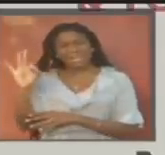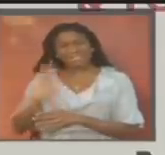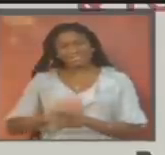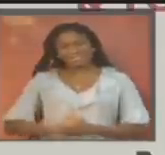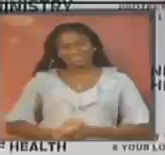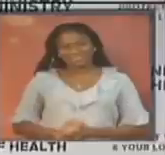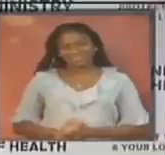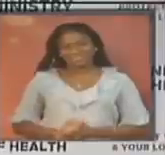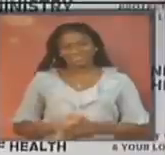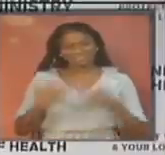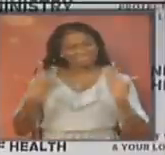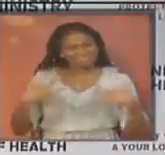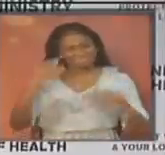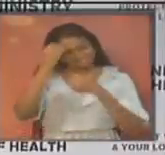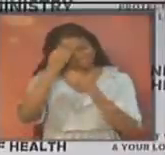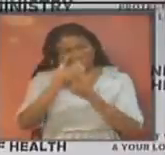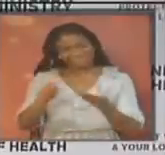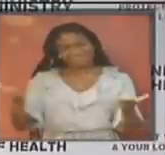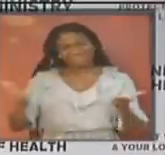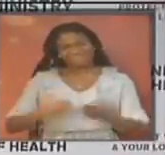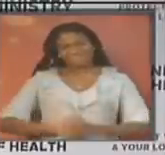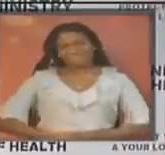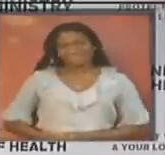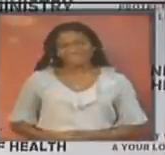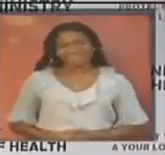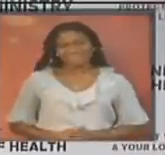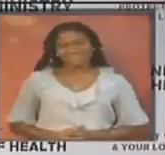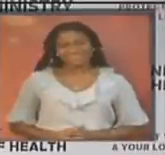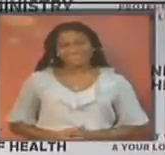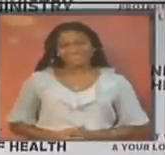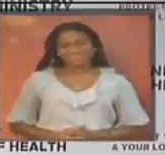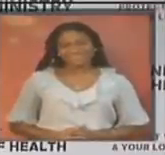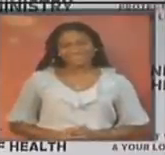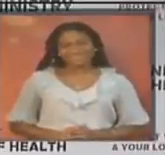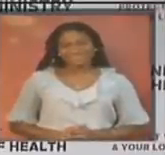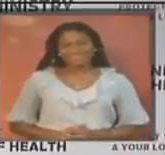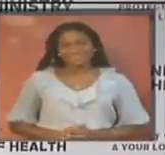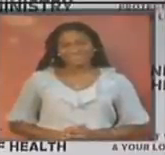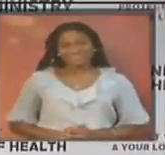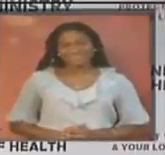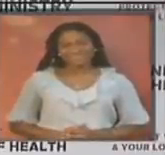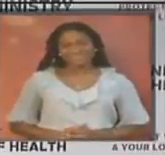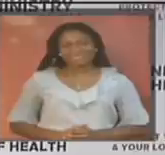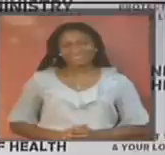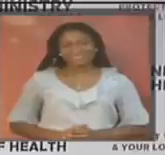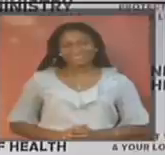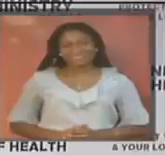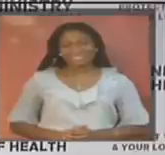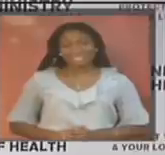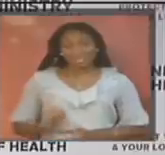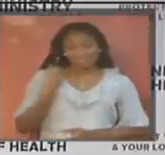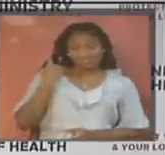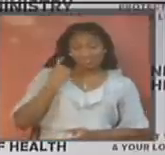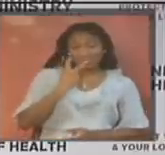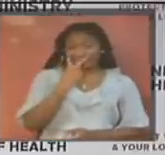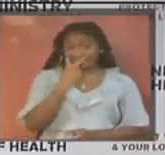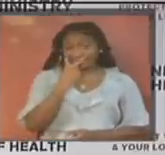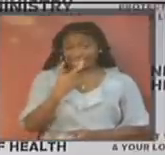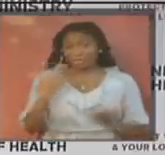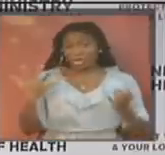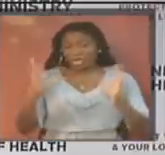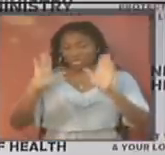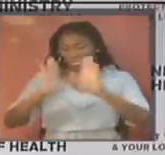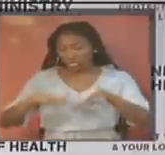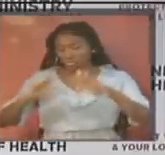11,649. Al, that's my clinical update for this morning. Thank you, CMO. As we have recently seen in the media, children are